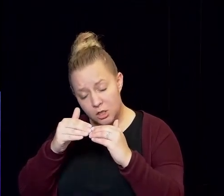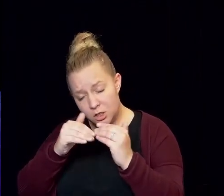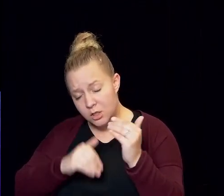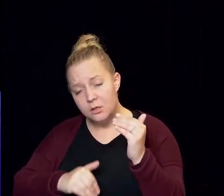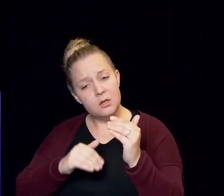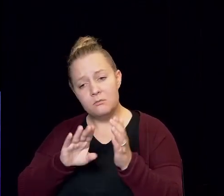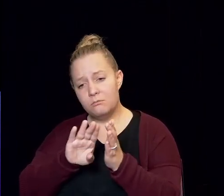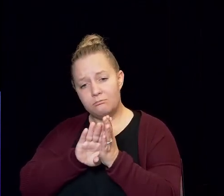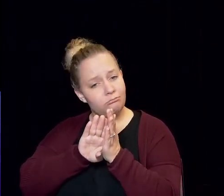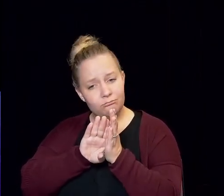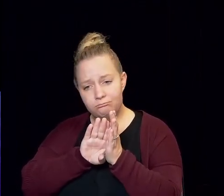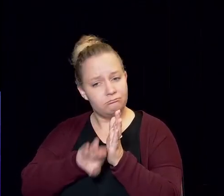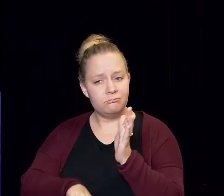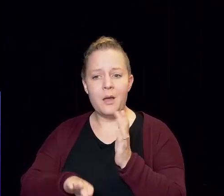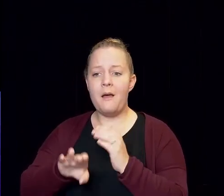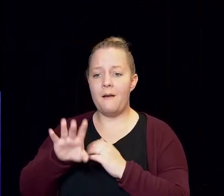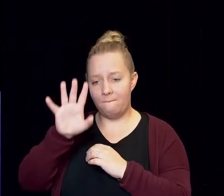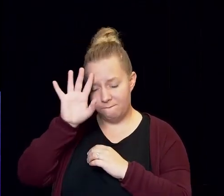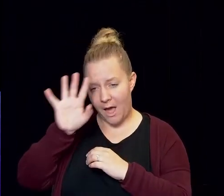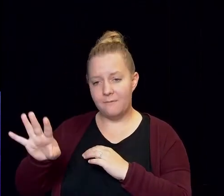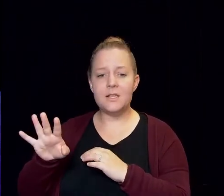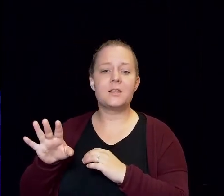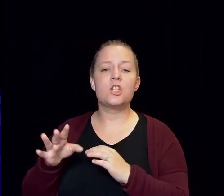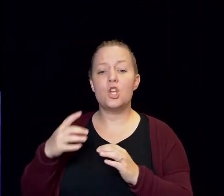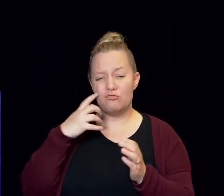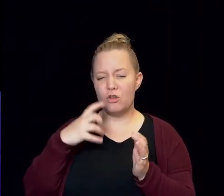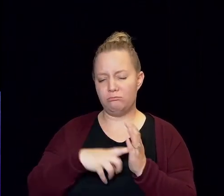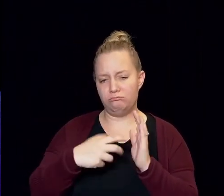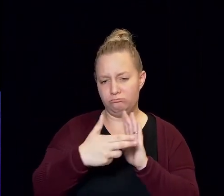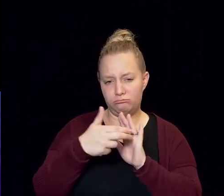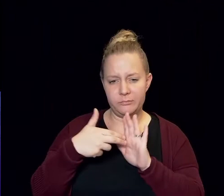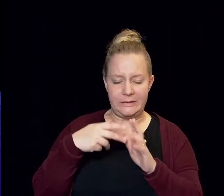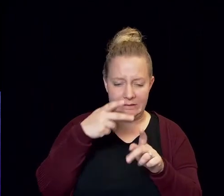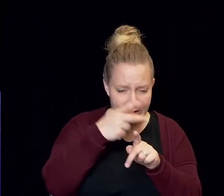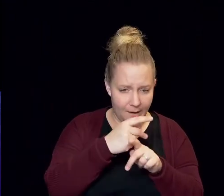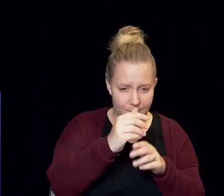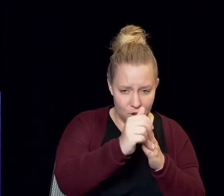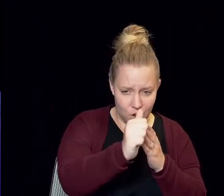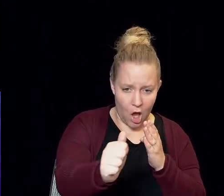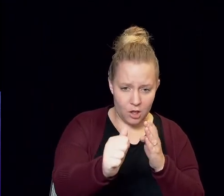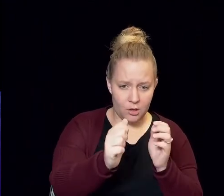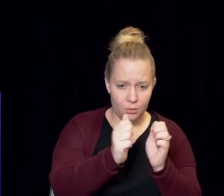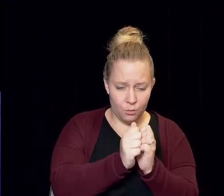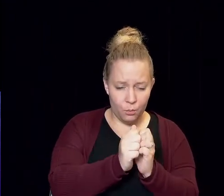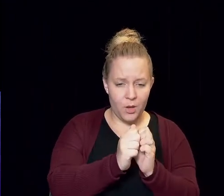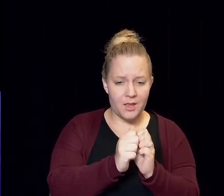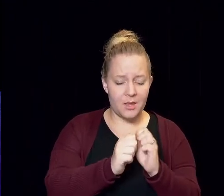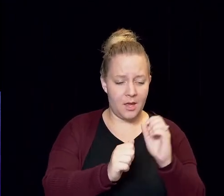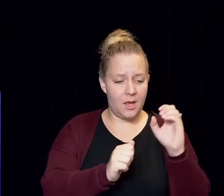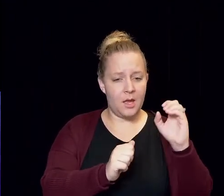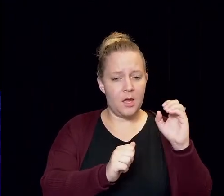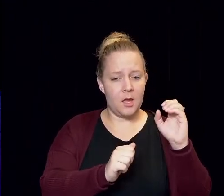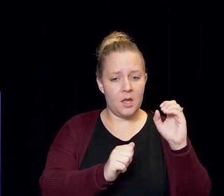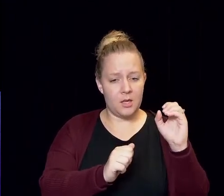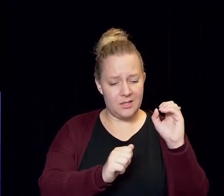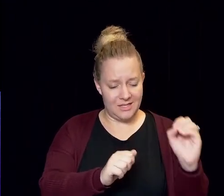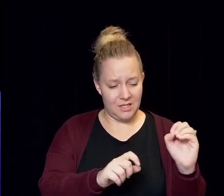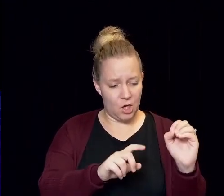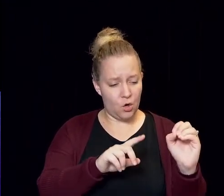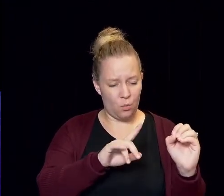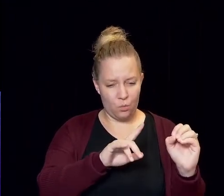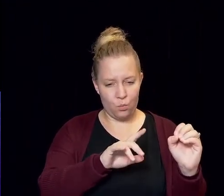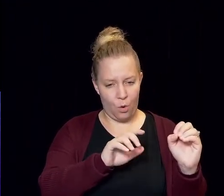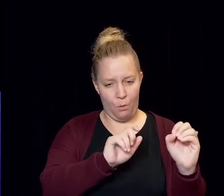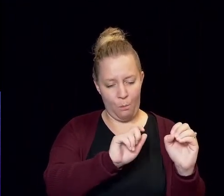Hy-Vee price. But notice that how I labeled it. So I kept it as dollars with a 0 in the dollars, like the